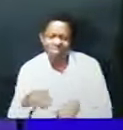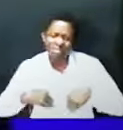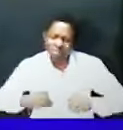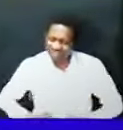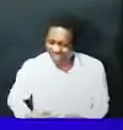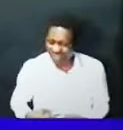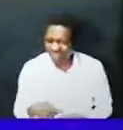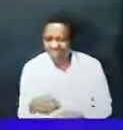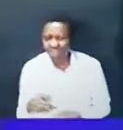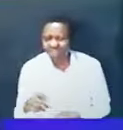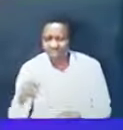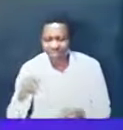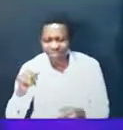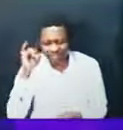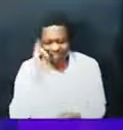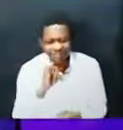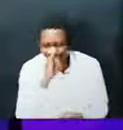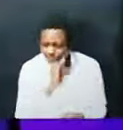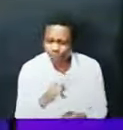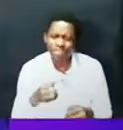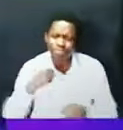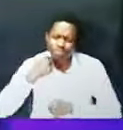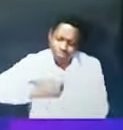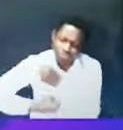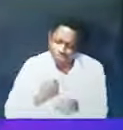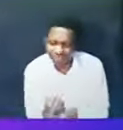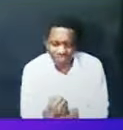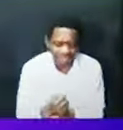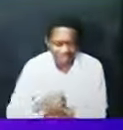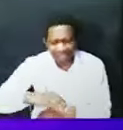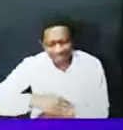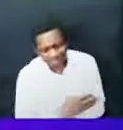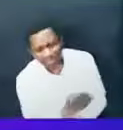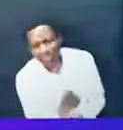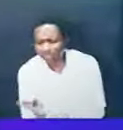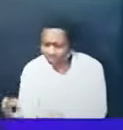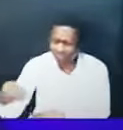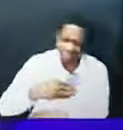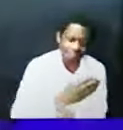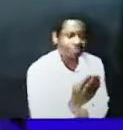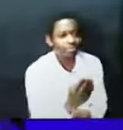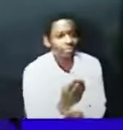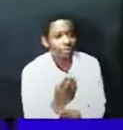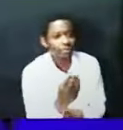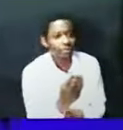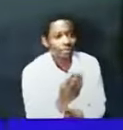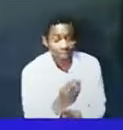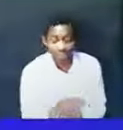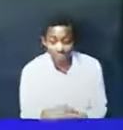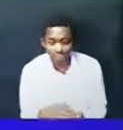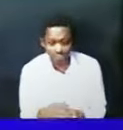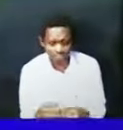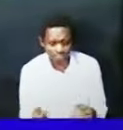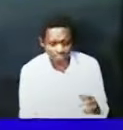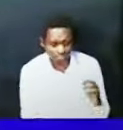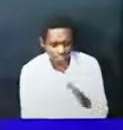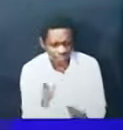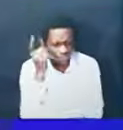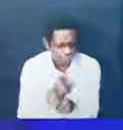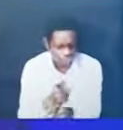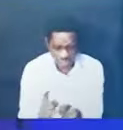See, God had to go through so much for that God to happen. God is happy. Suddenly, a great company of heavenly hosts